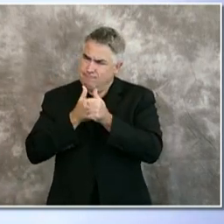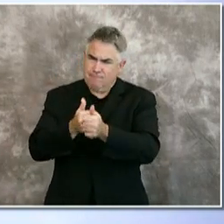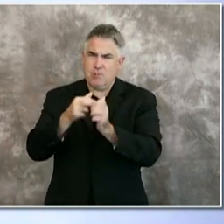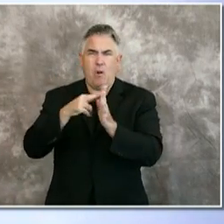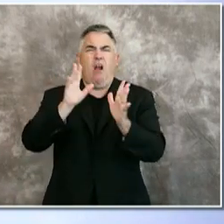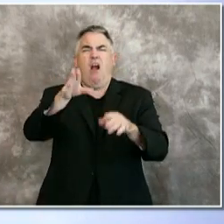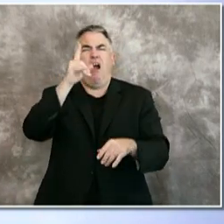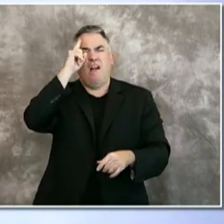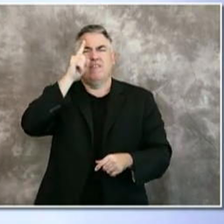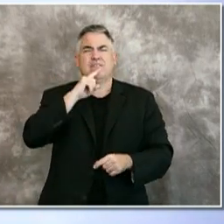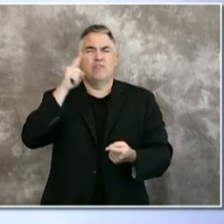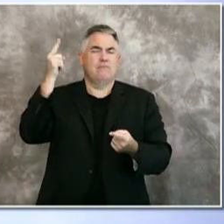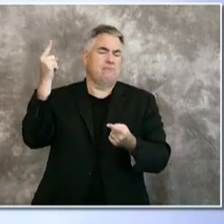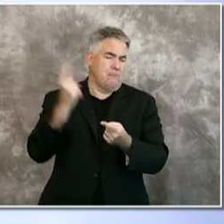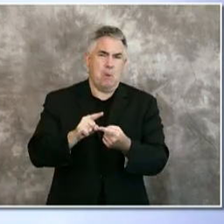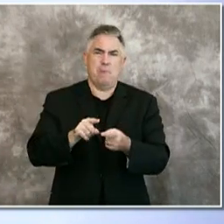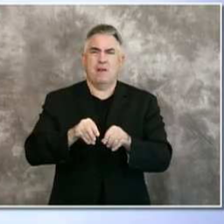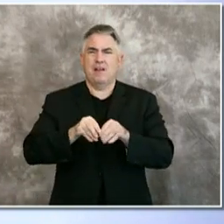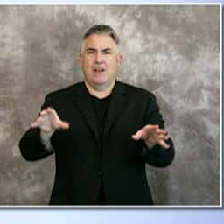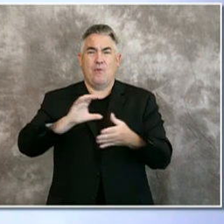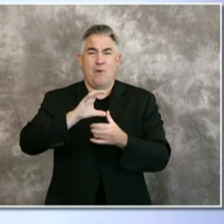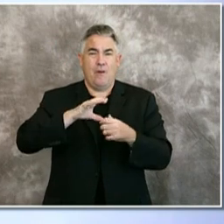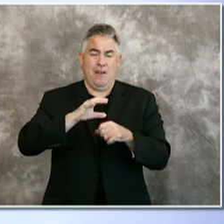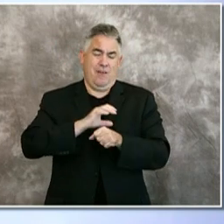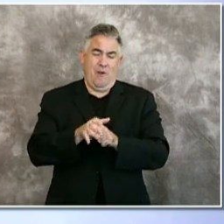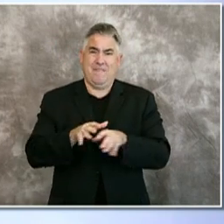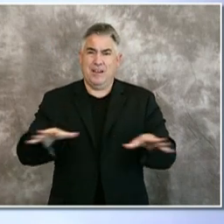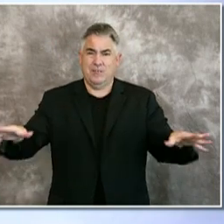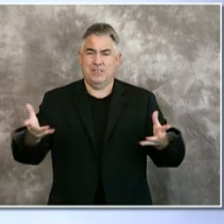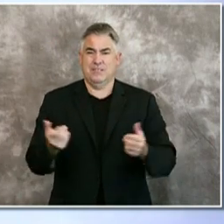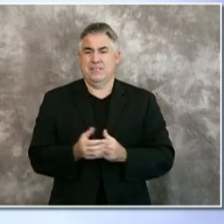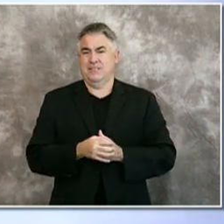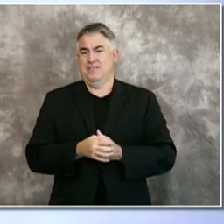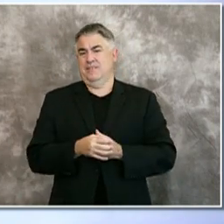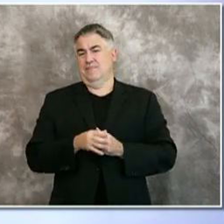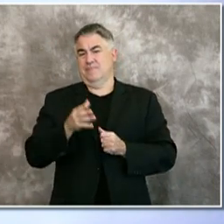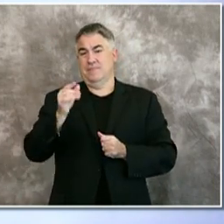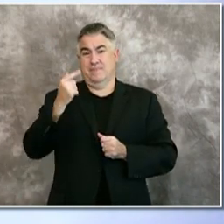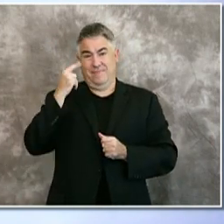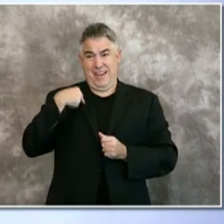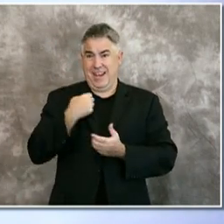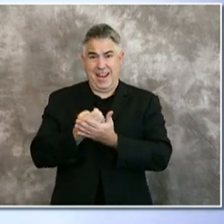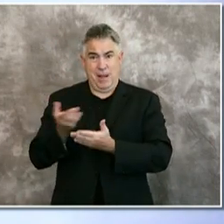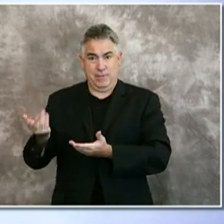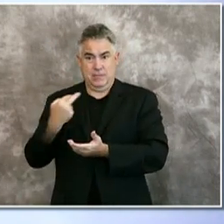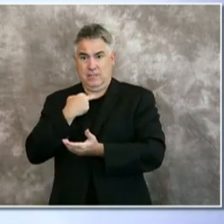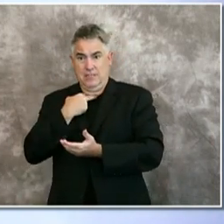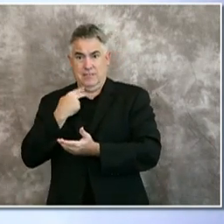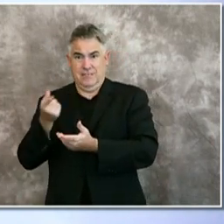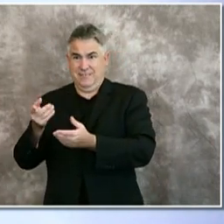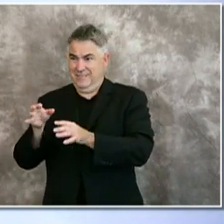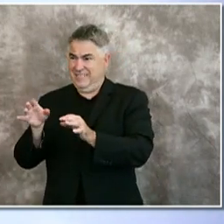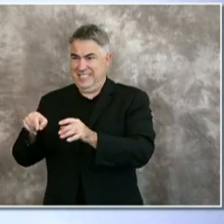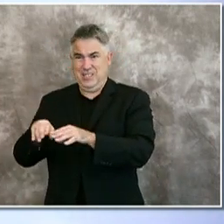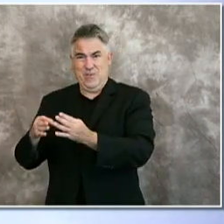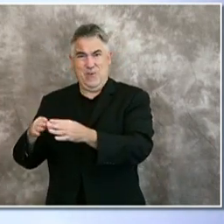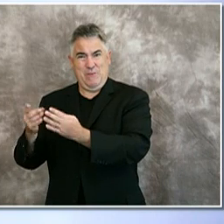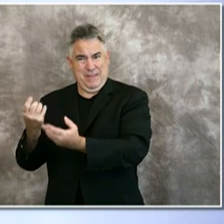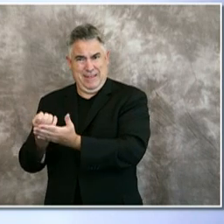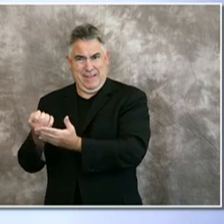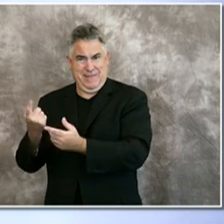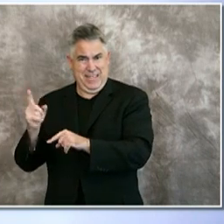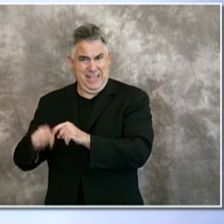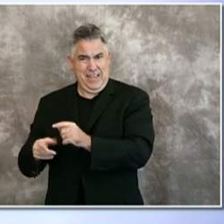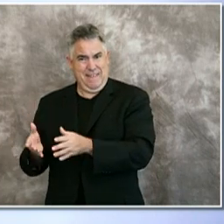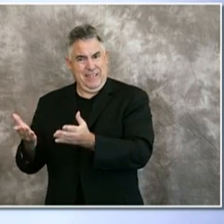most important thing for our economy is that they have a smooth and steady reopening, which is why we have to fight to make sure that the